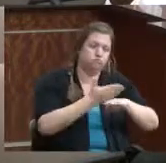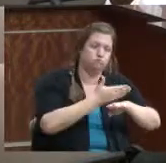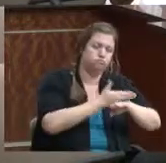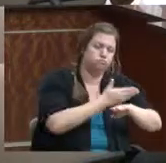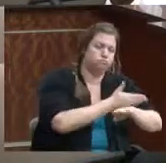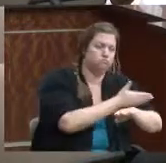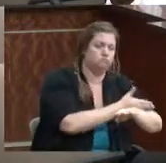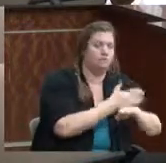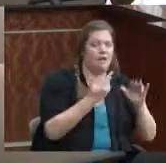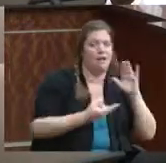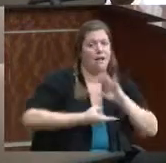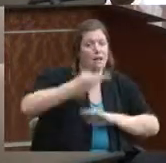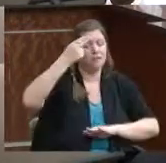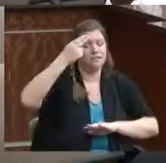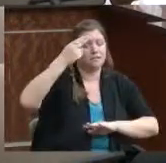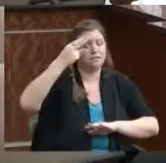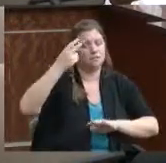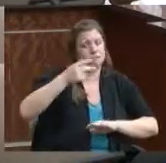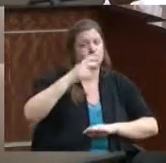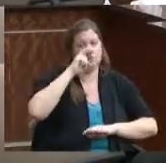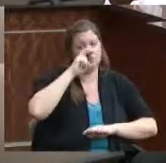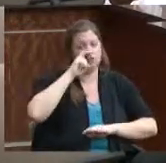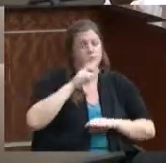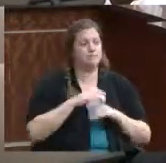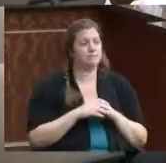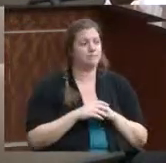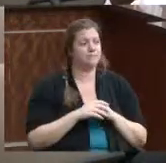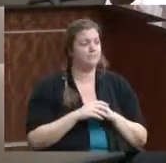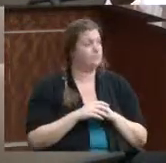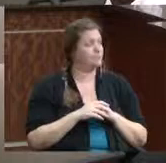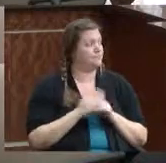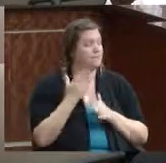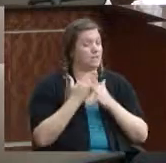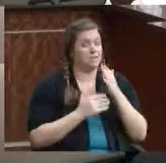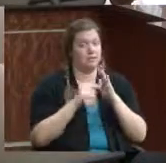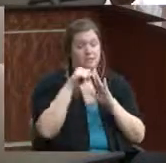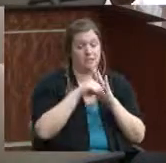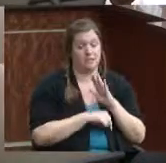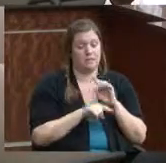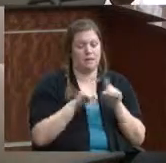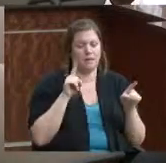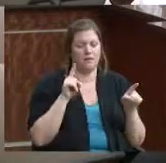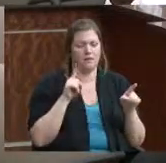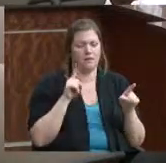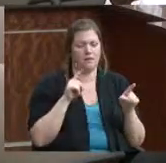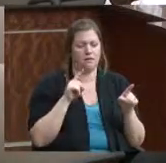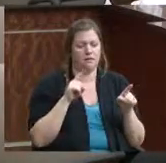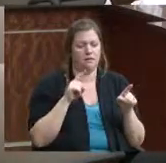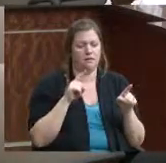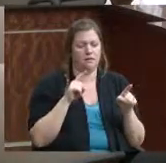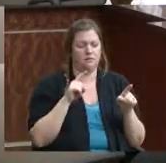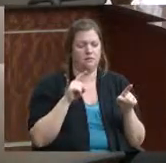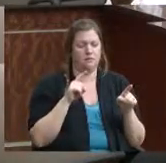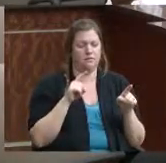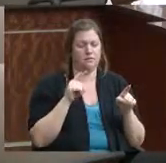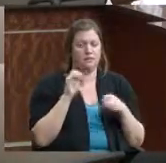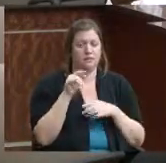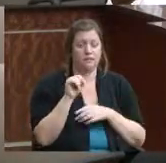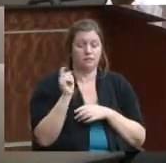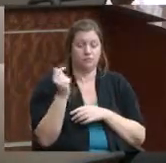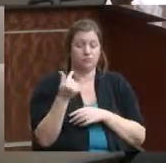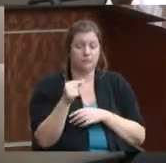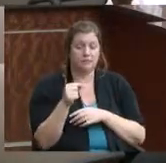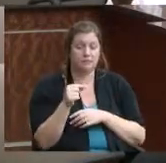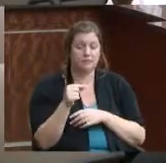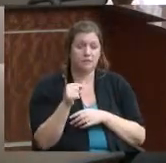on, height restrictions, which Mr. Brock went through in some detail, which the Patuxent Greens